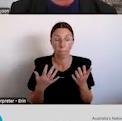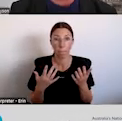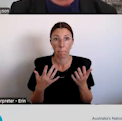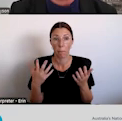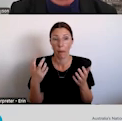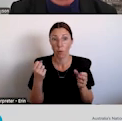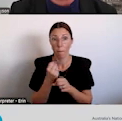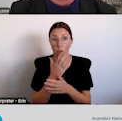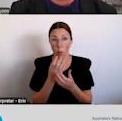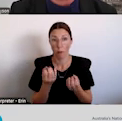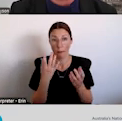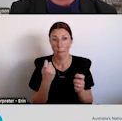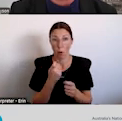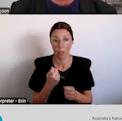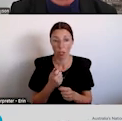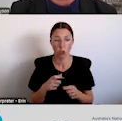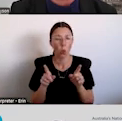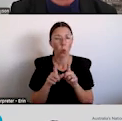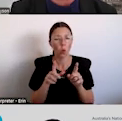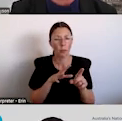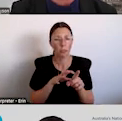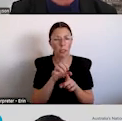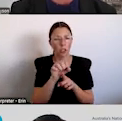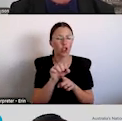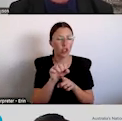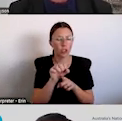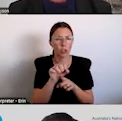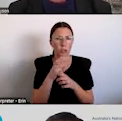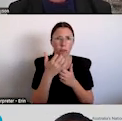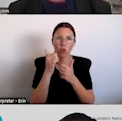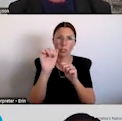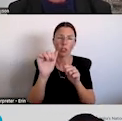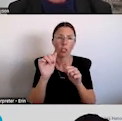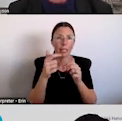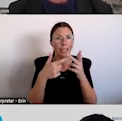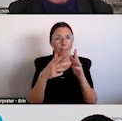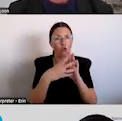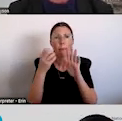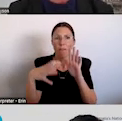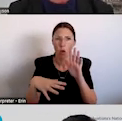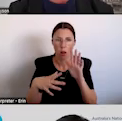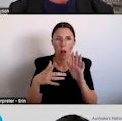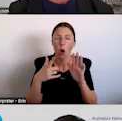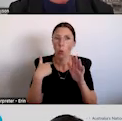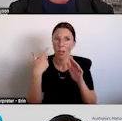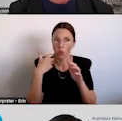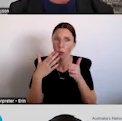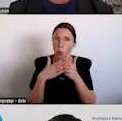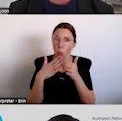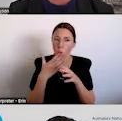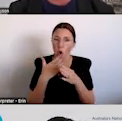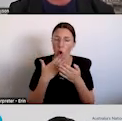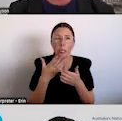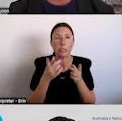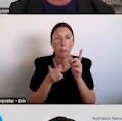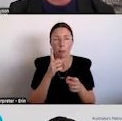the detection and attribution of protection removal is quite important. We're working on it. Somebody may remove all these